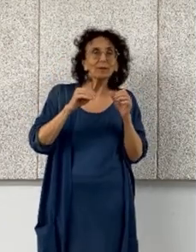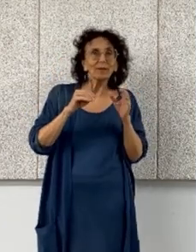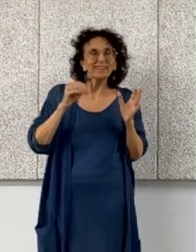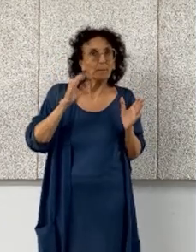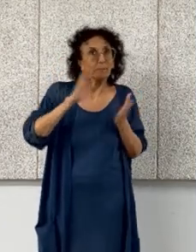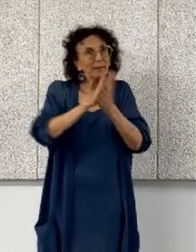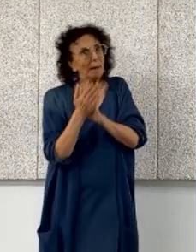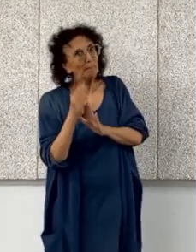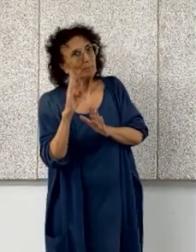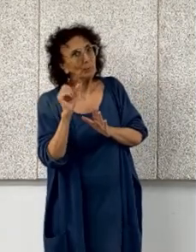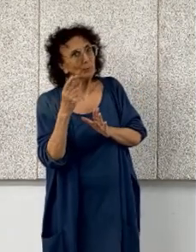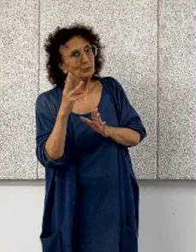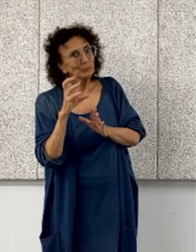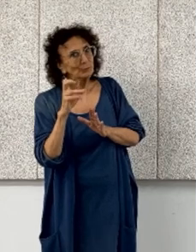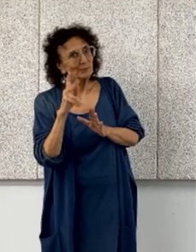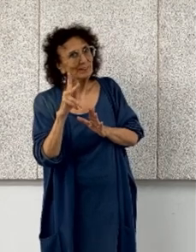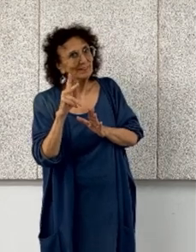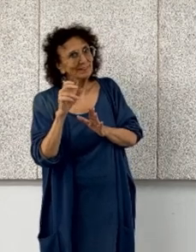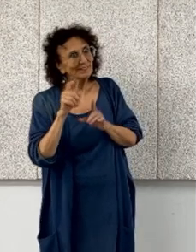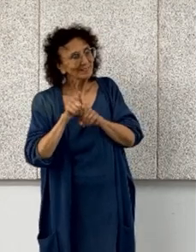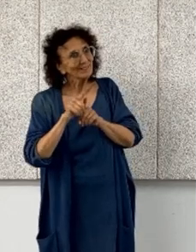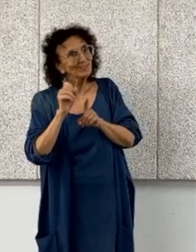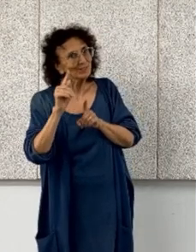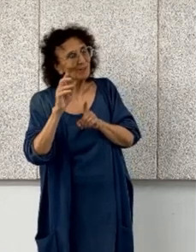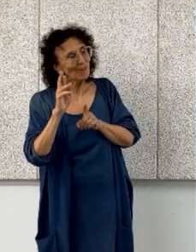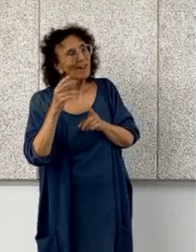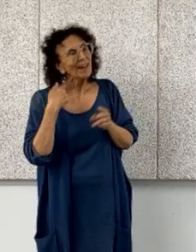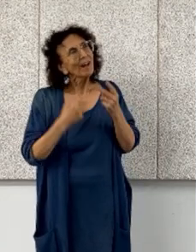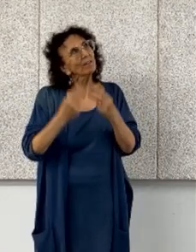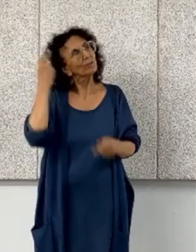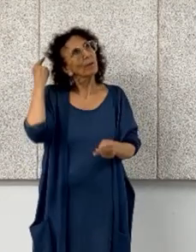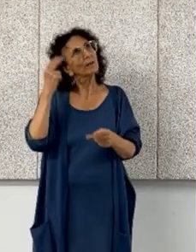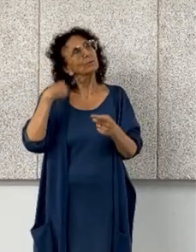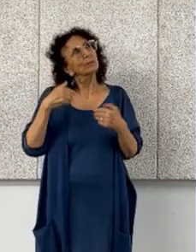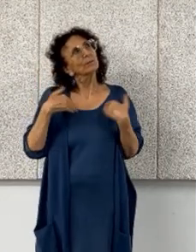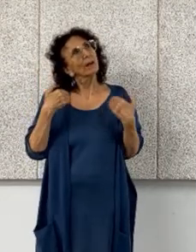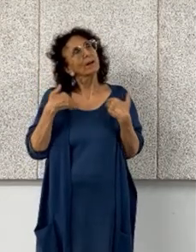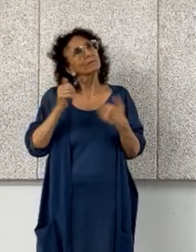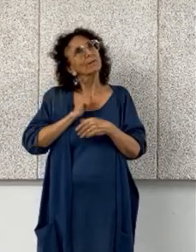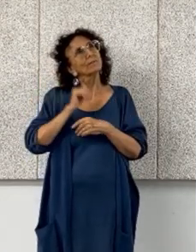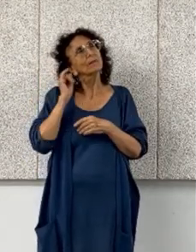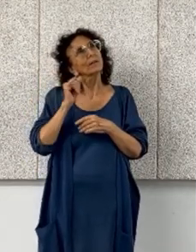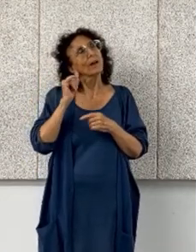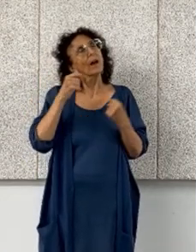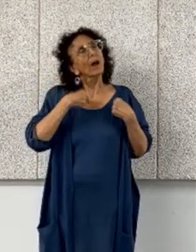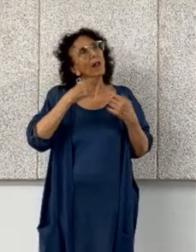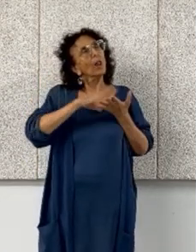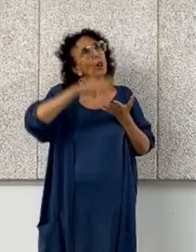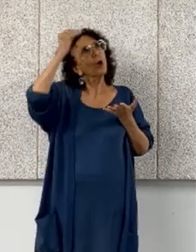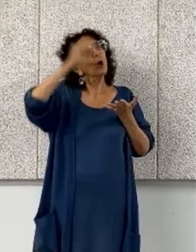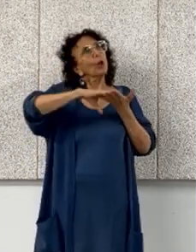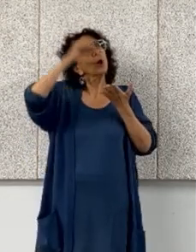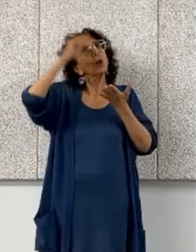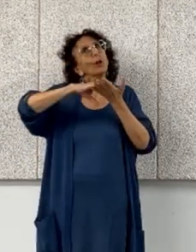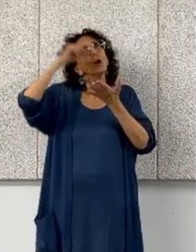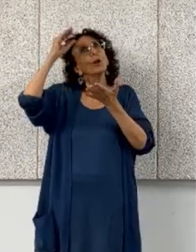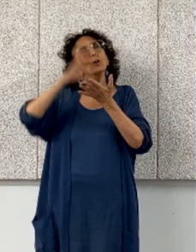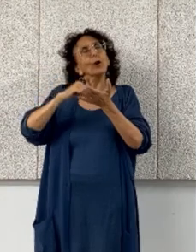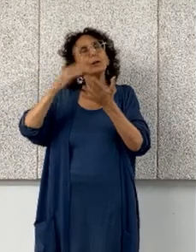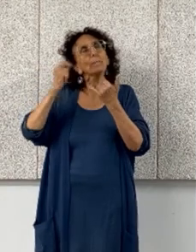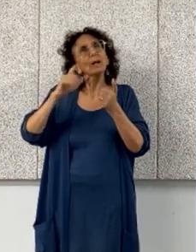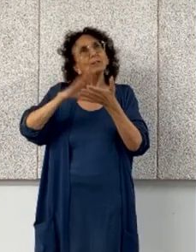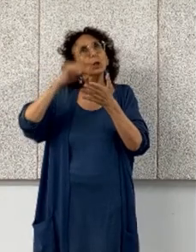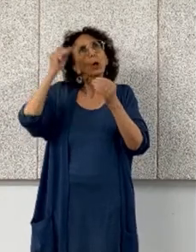Star. And I think about that version of myself a lot and what they have learned and what they have yet to learn, and